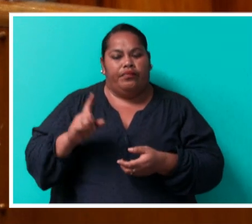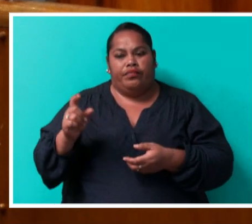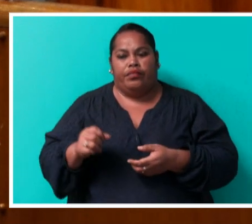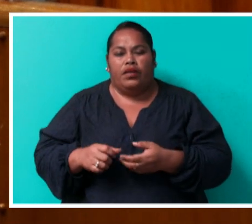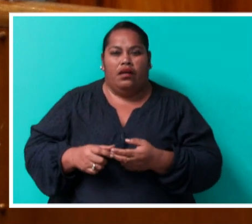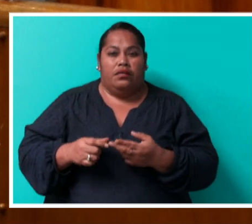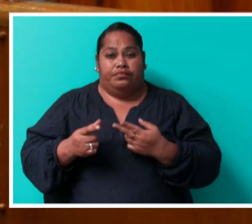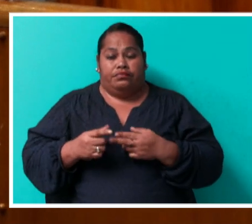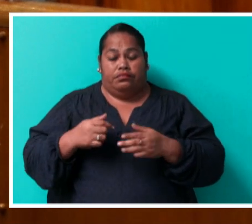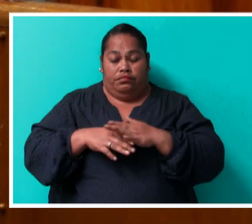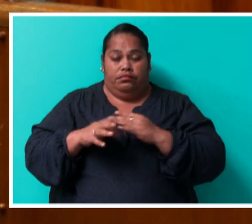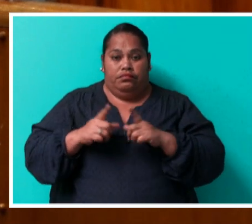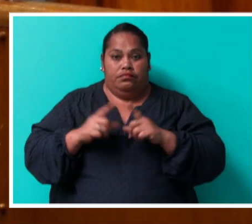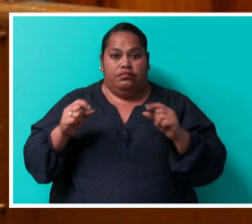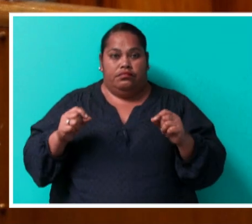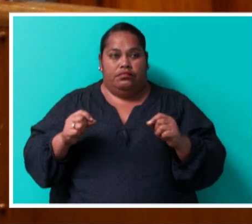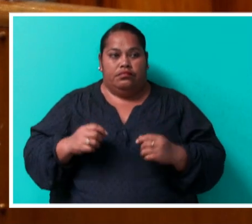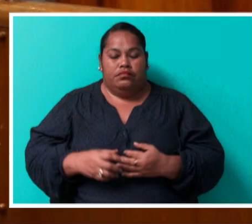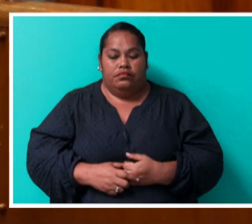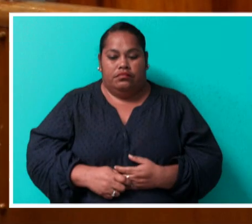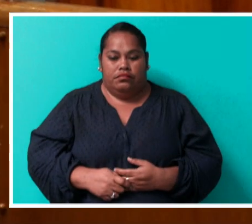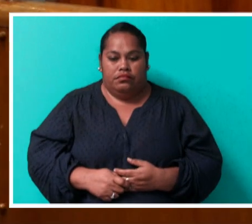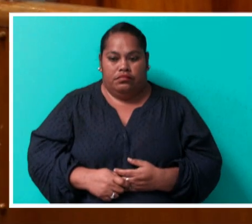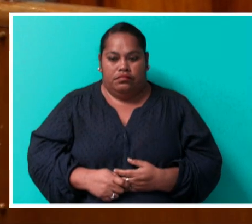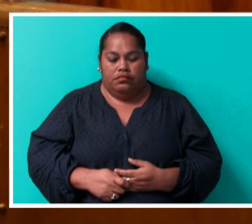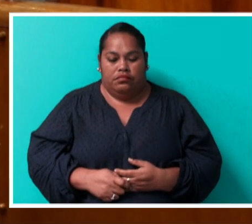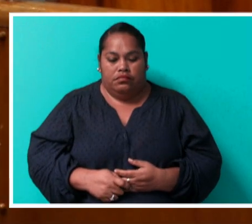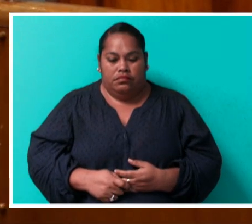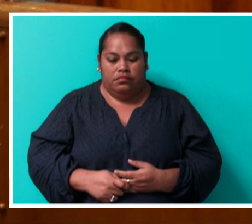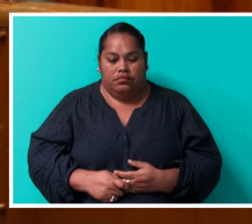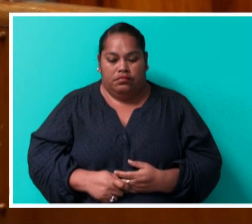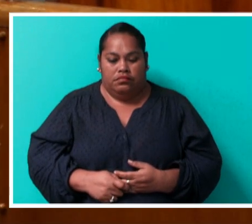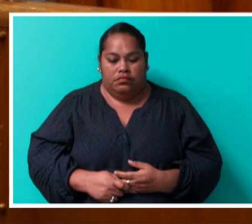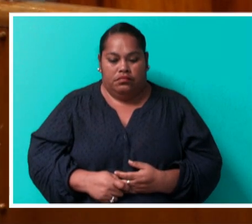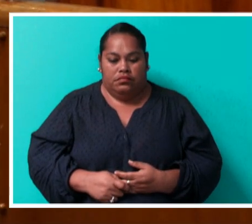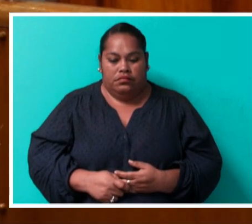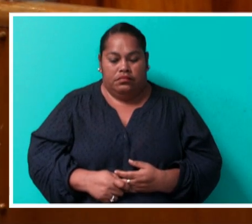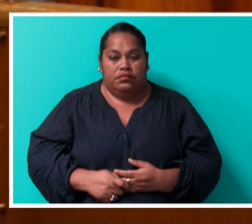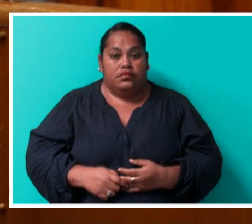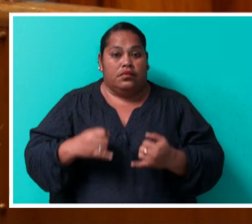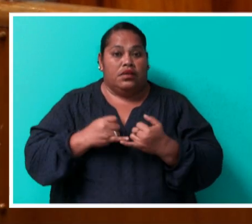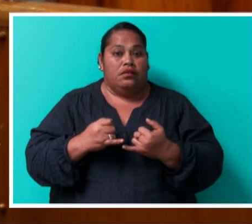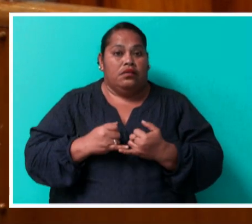It was a very, very easy evening.